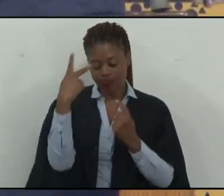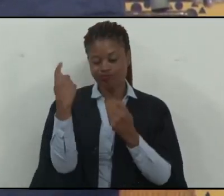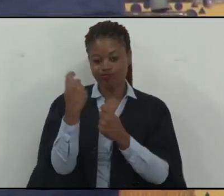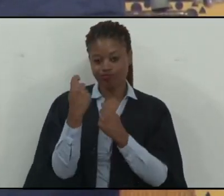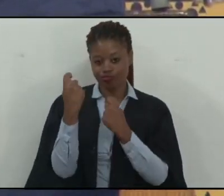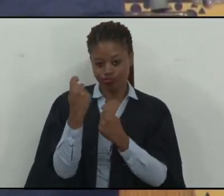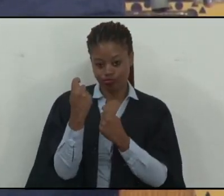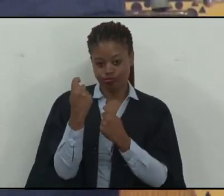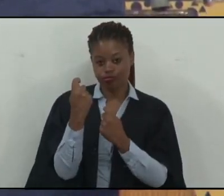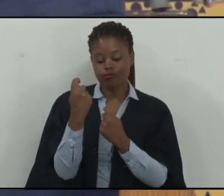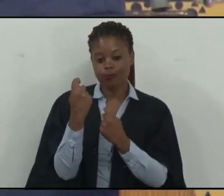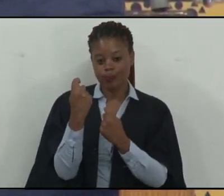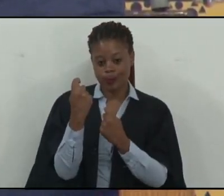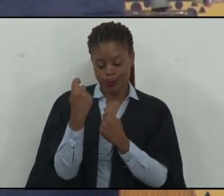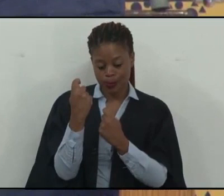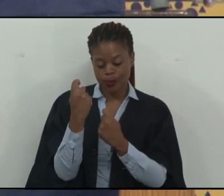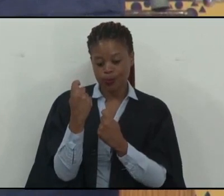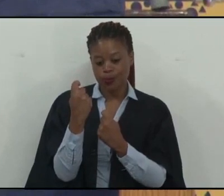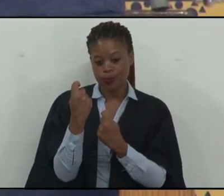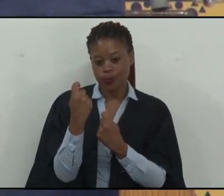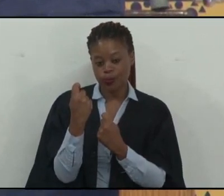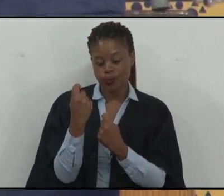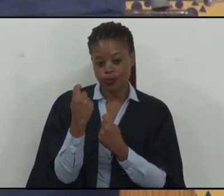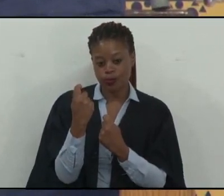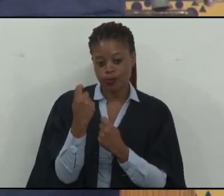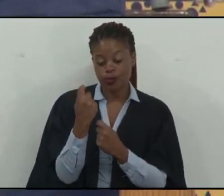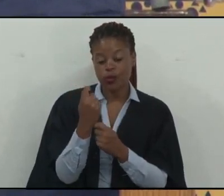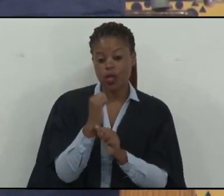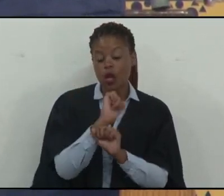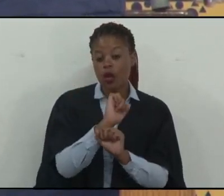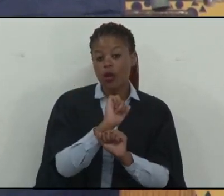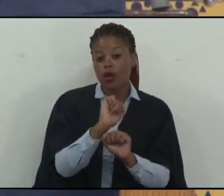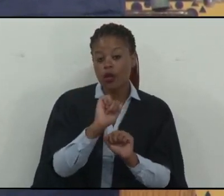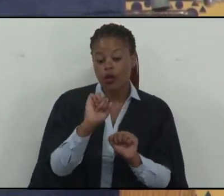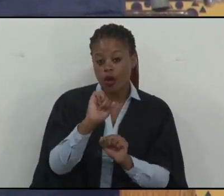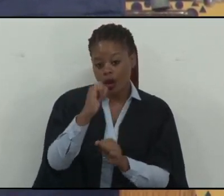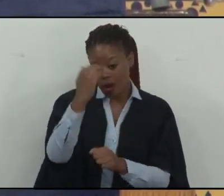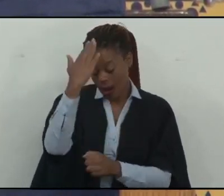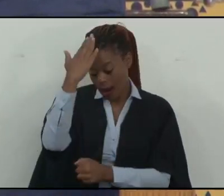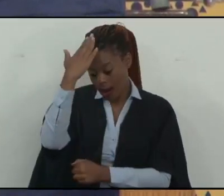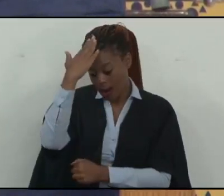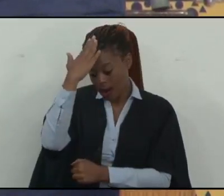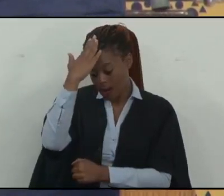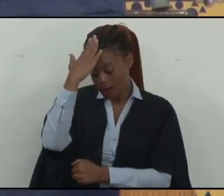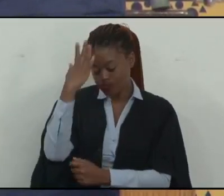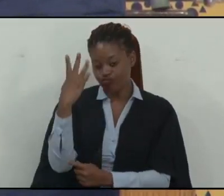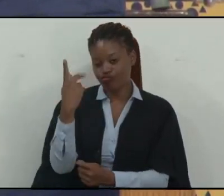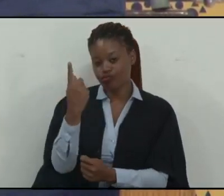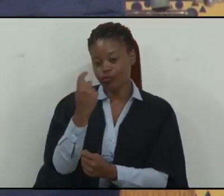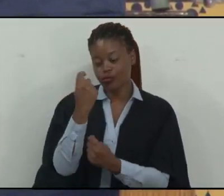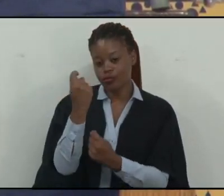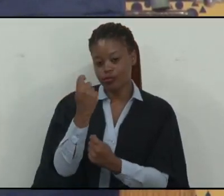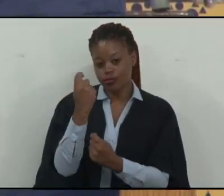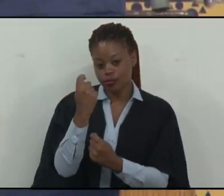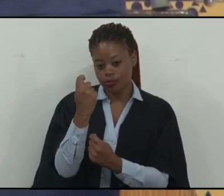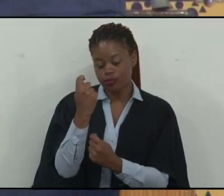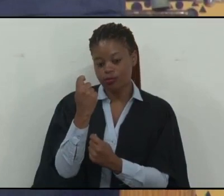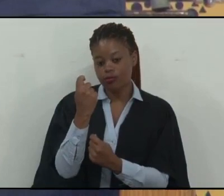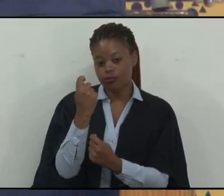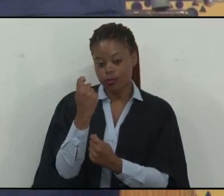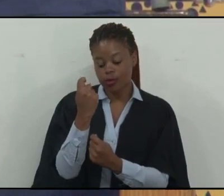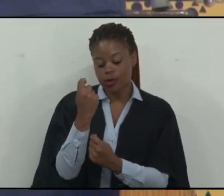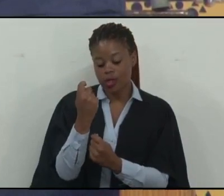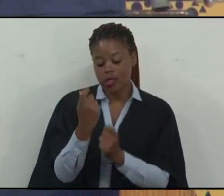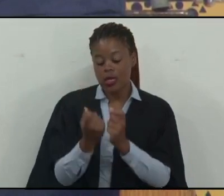And without a doubt, your graduation ceremony is taking place at